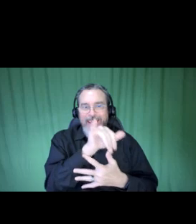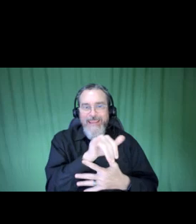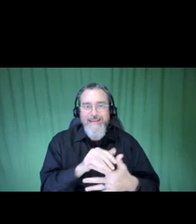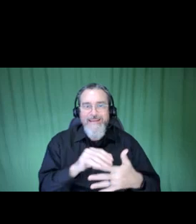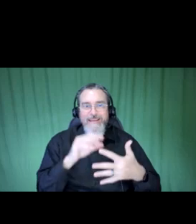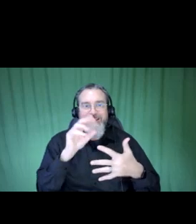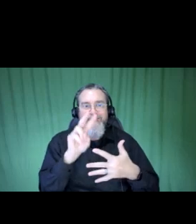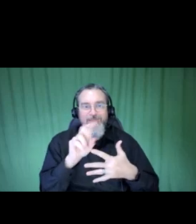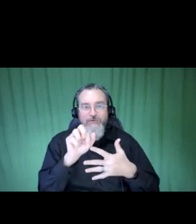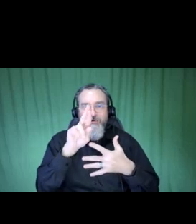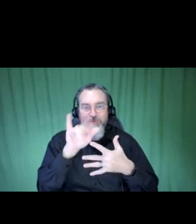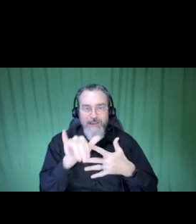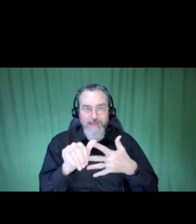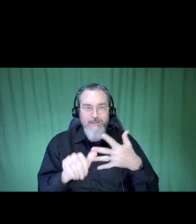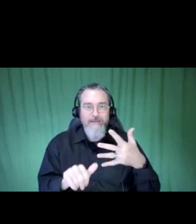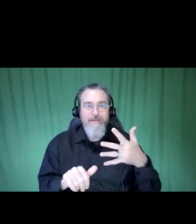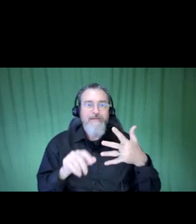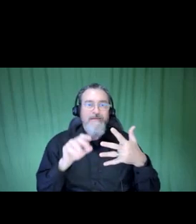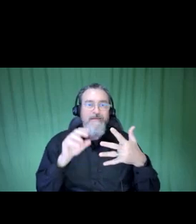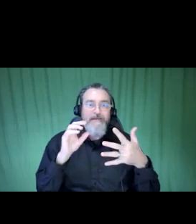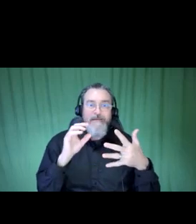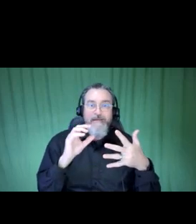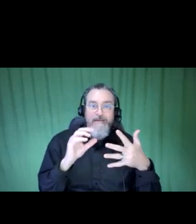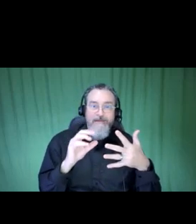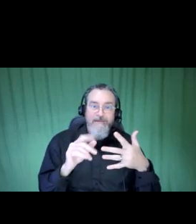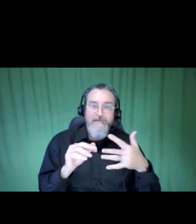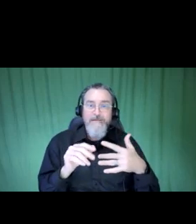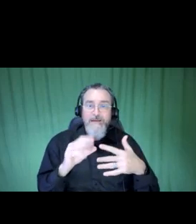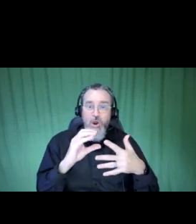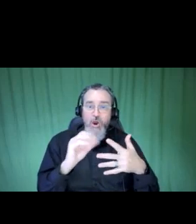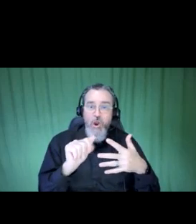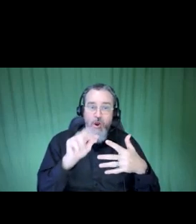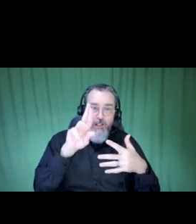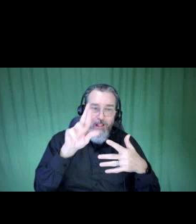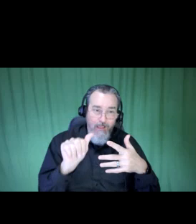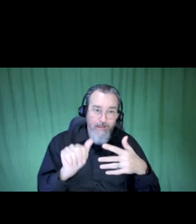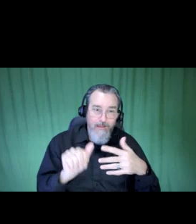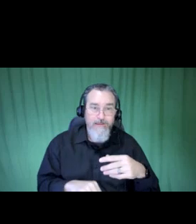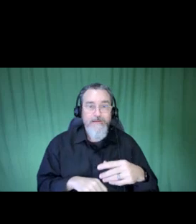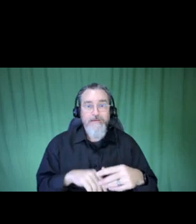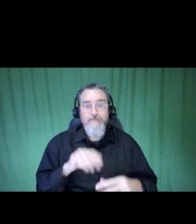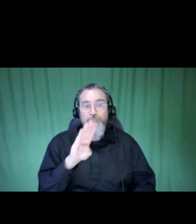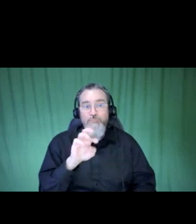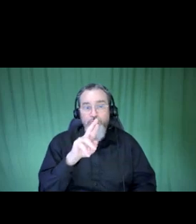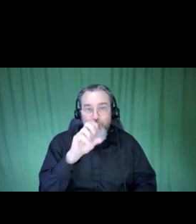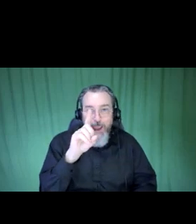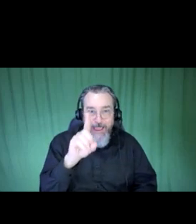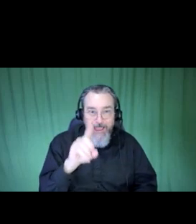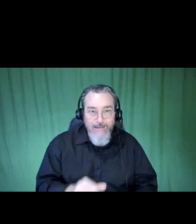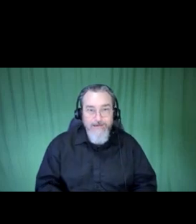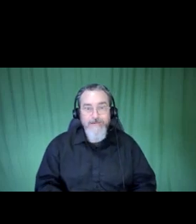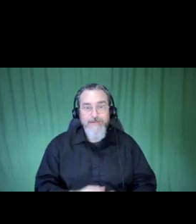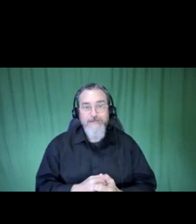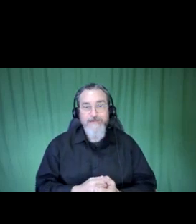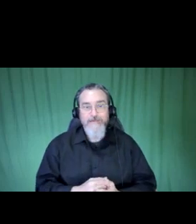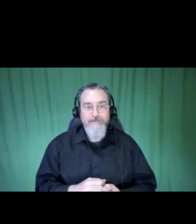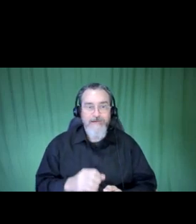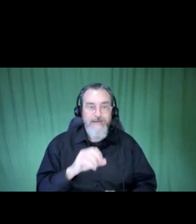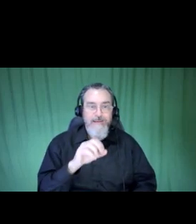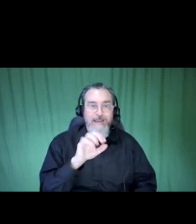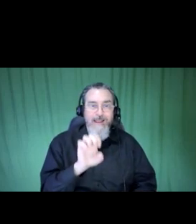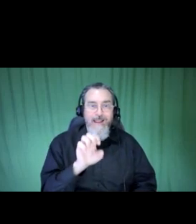Carla Bizo, who built our sea level rise viewer for American Samoa, Brad Romine, and Eileen